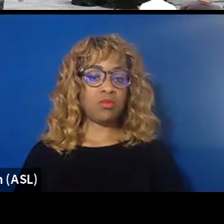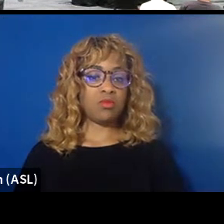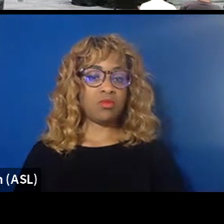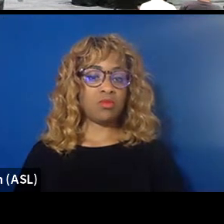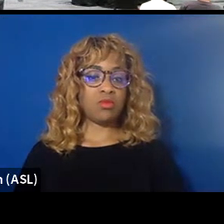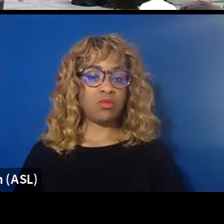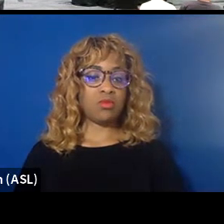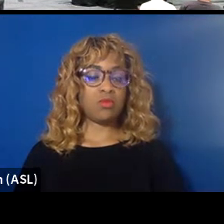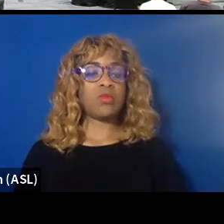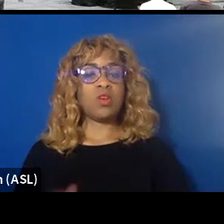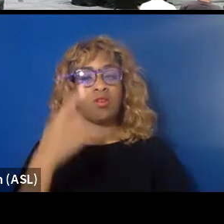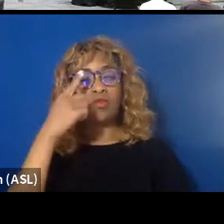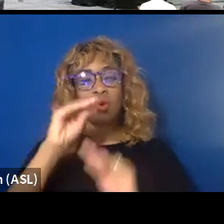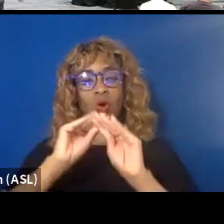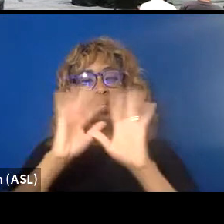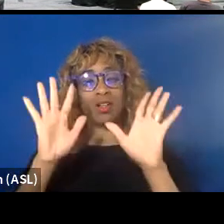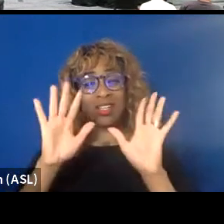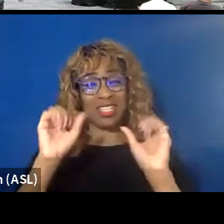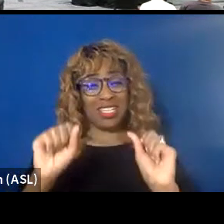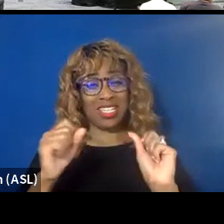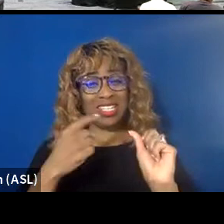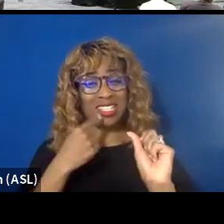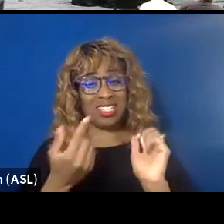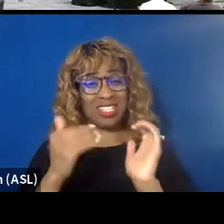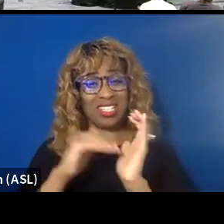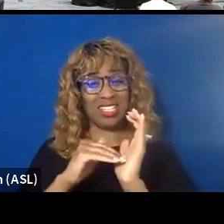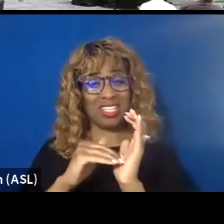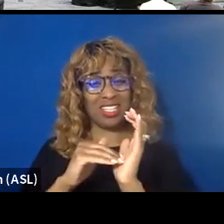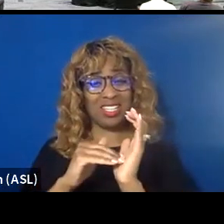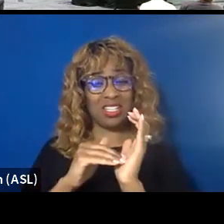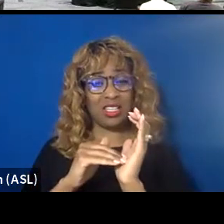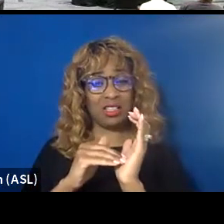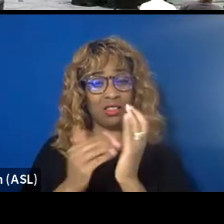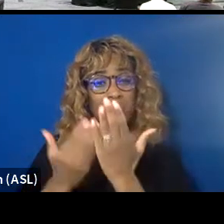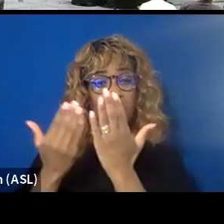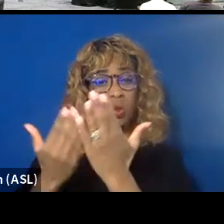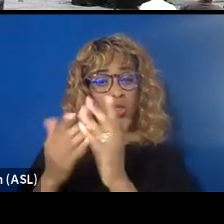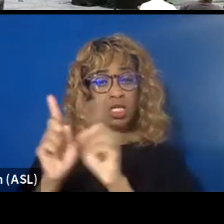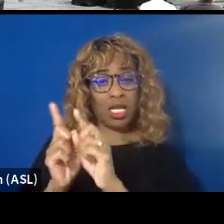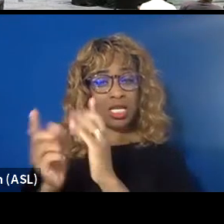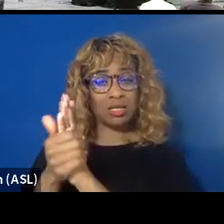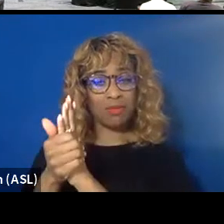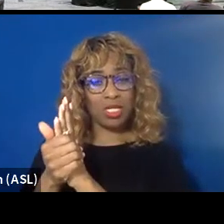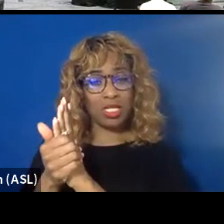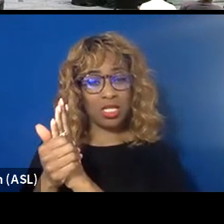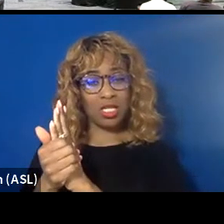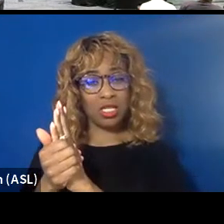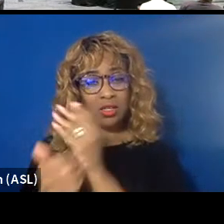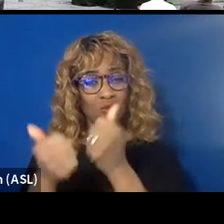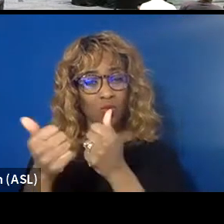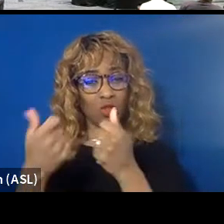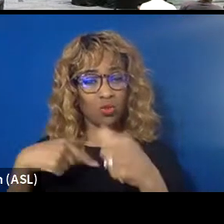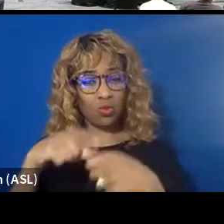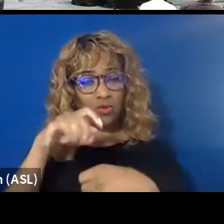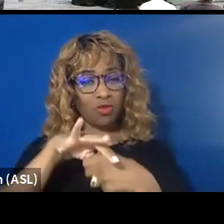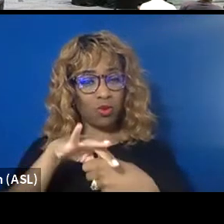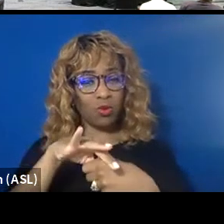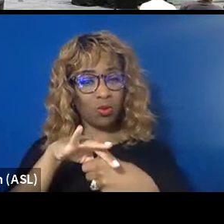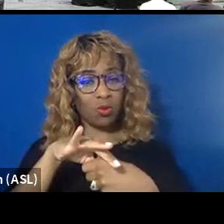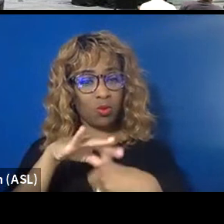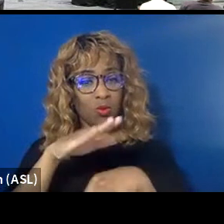For clarification, can we restate the amended motion that's on the floor?